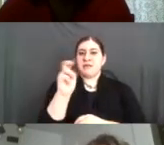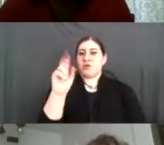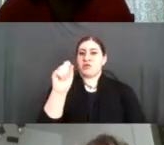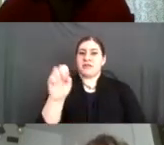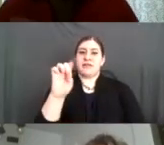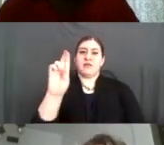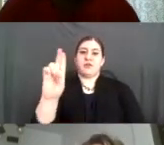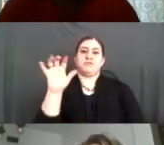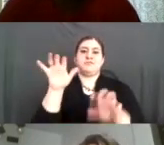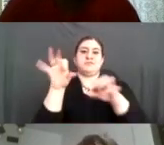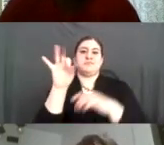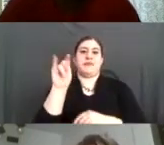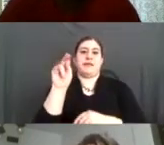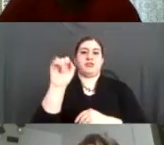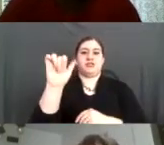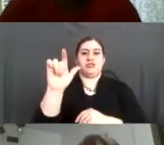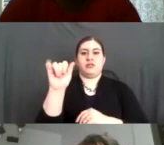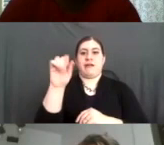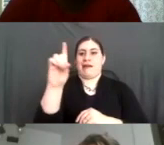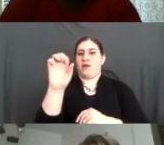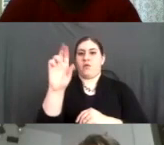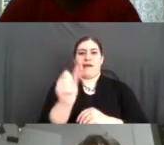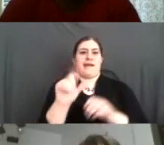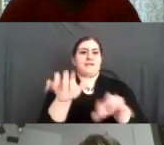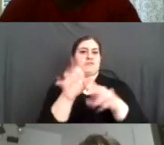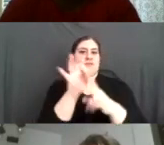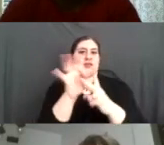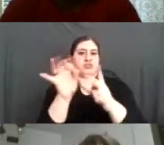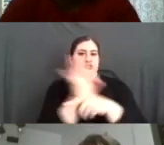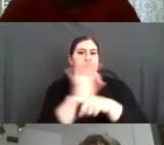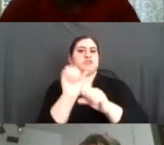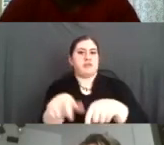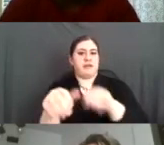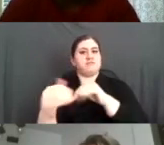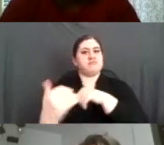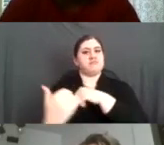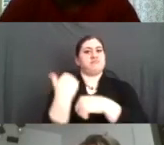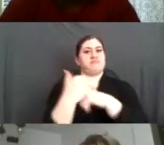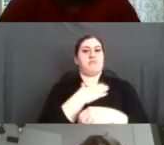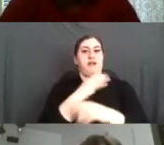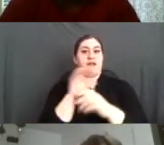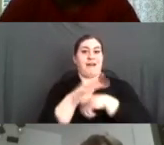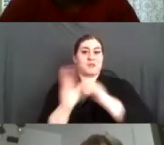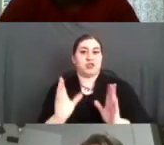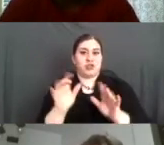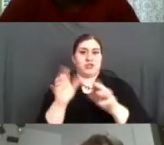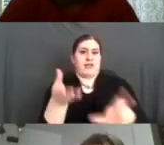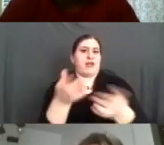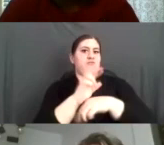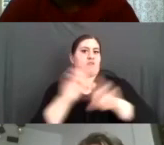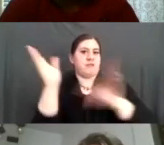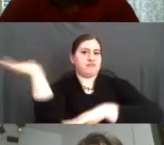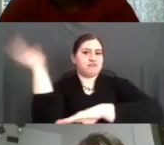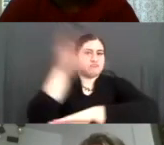lamar.edu, type in financial aid, type in, or any of the chat functions, you can send us a question, and my counselors are on chat all day long. So we are here for you. It